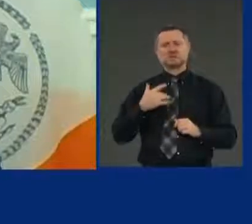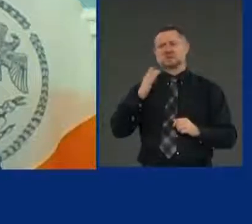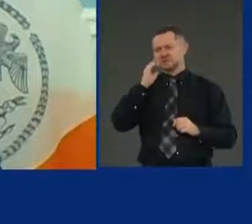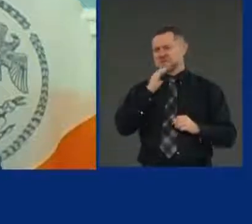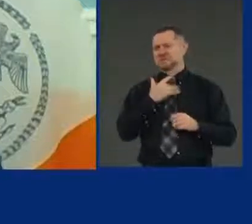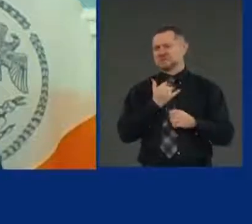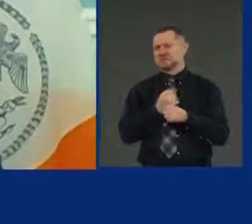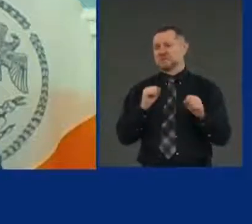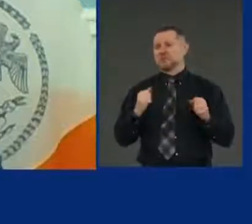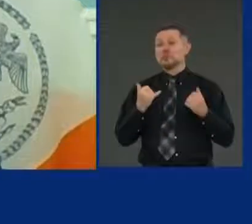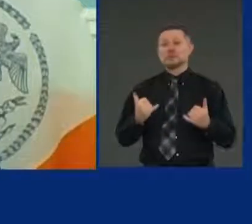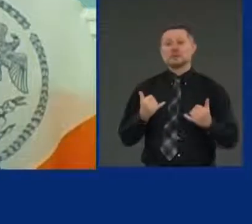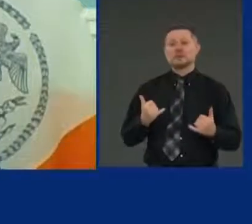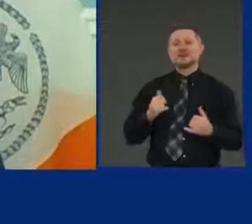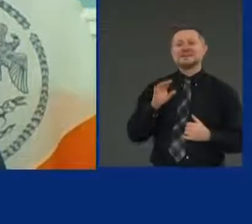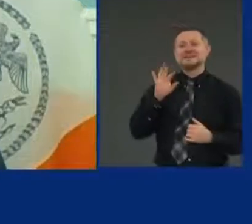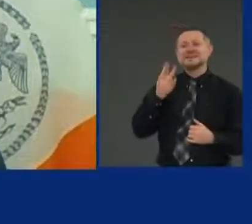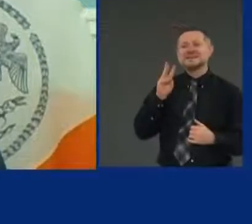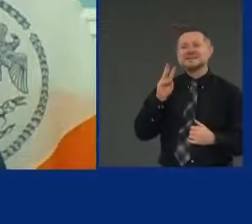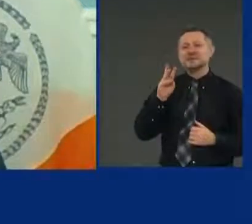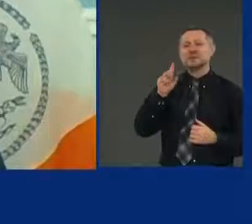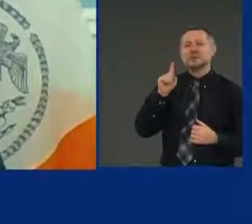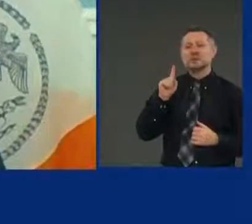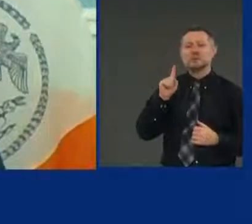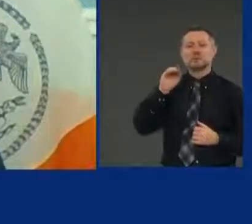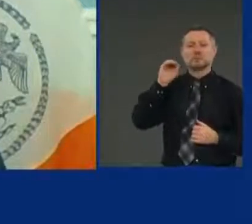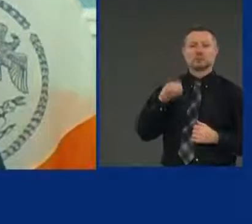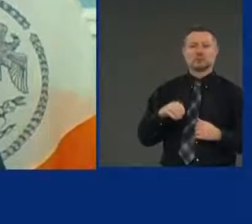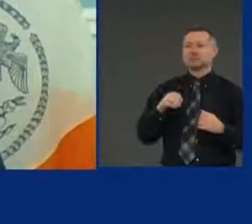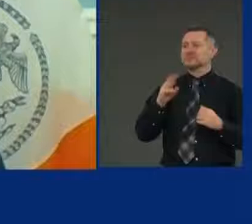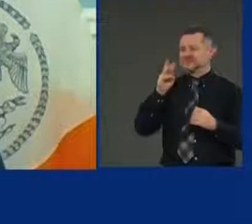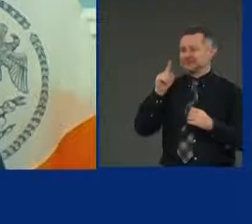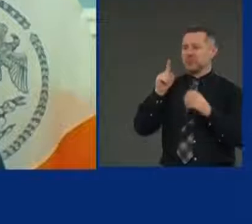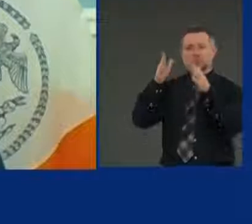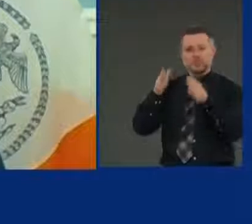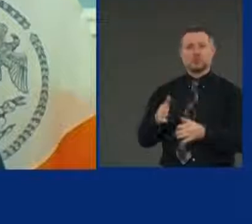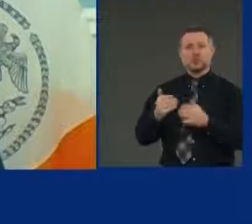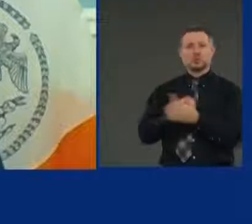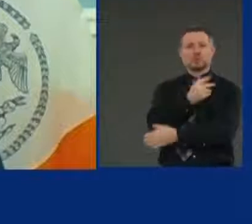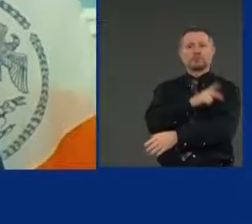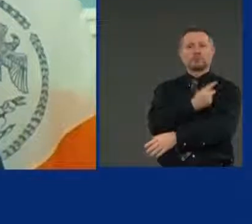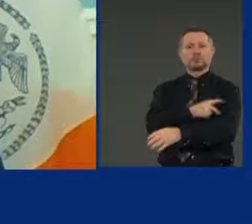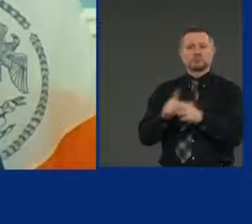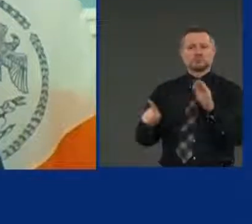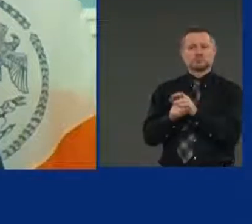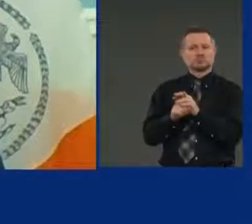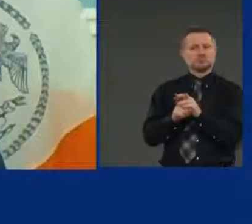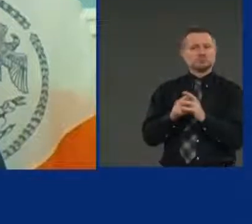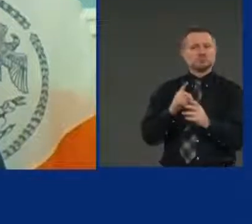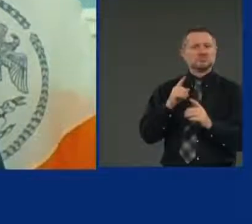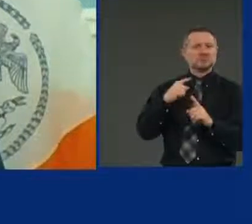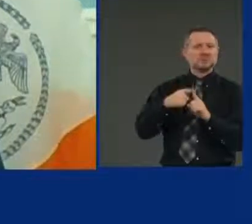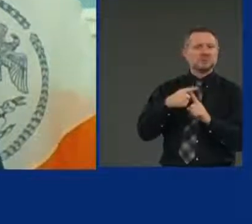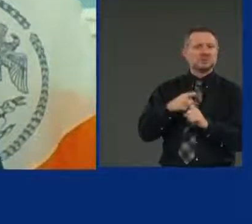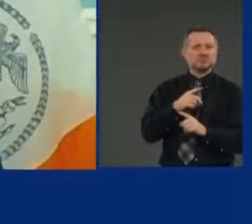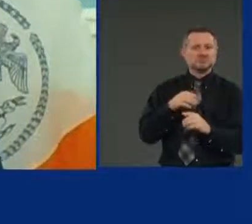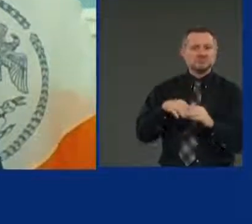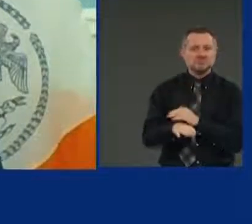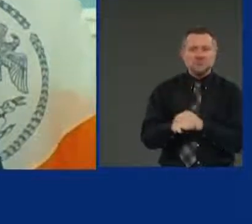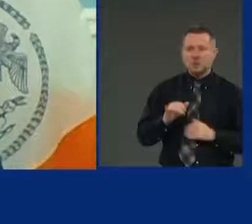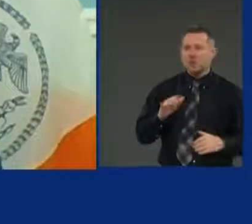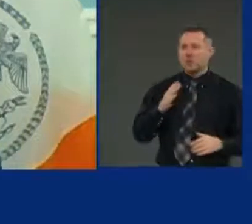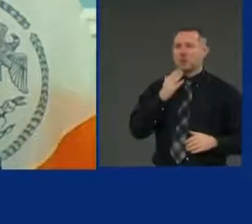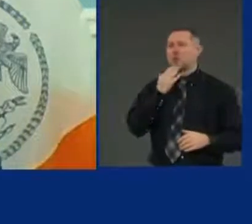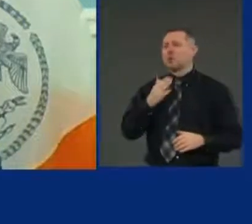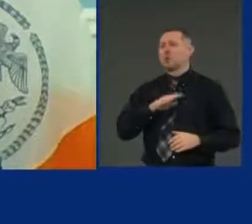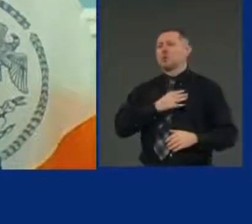Governor, only 61 new patients for COVID-19 or similar diseases. That's breathtaking